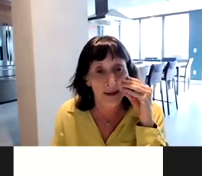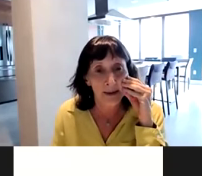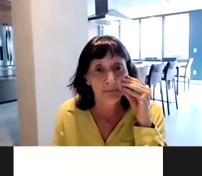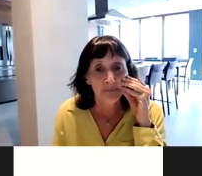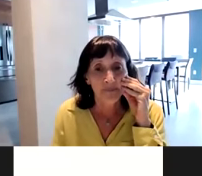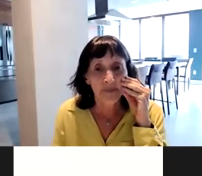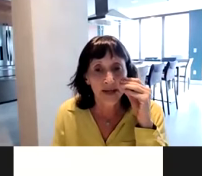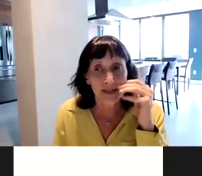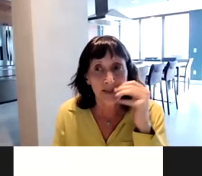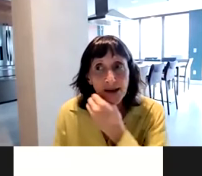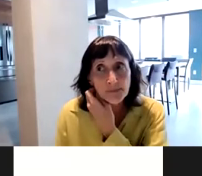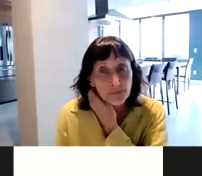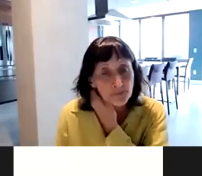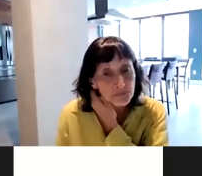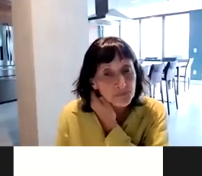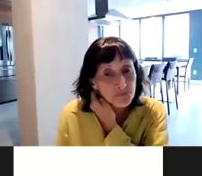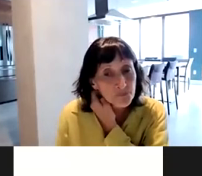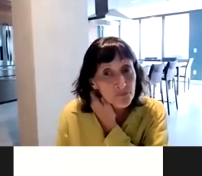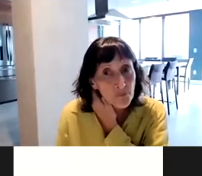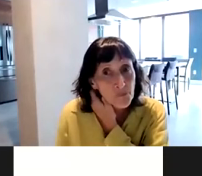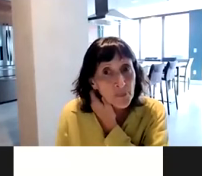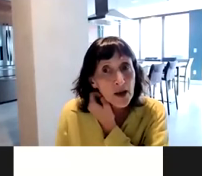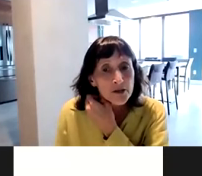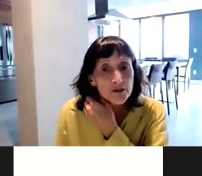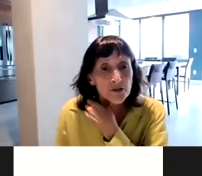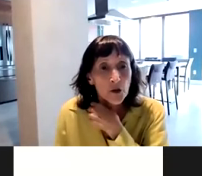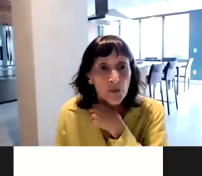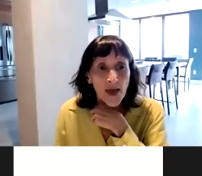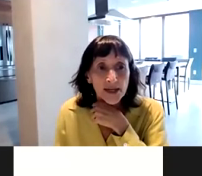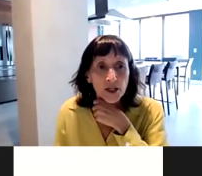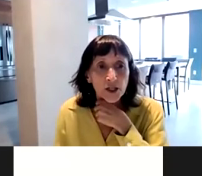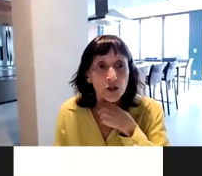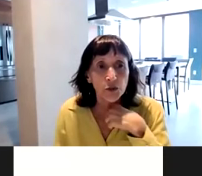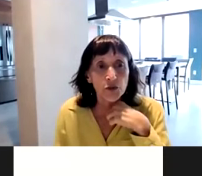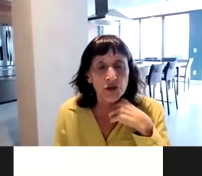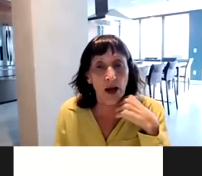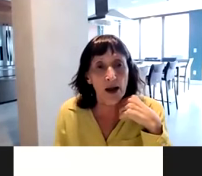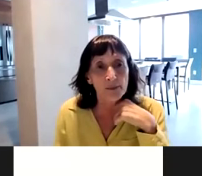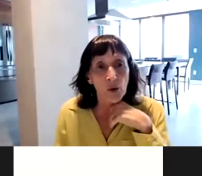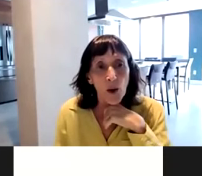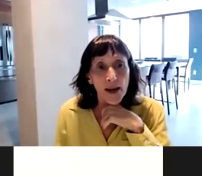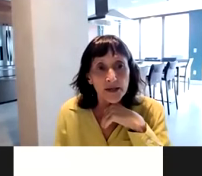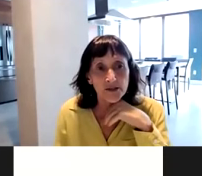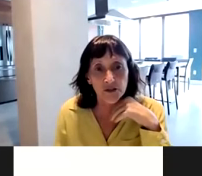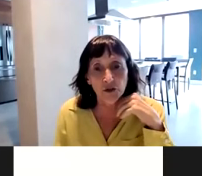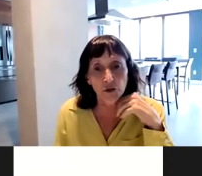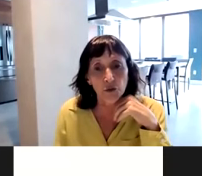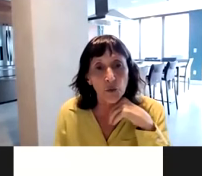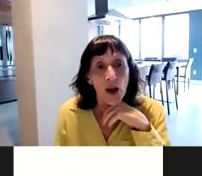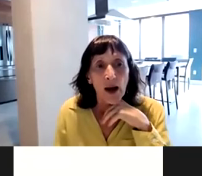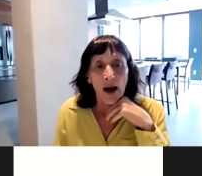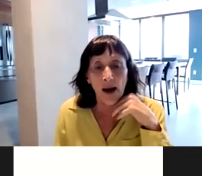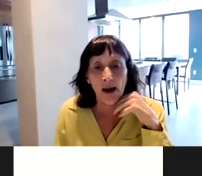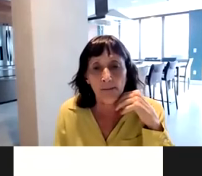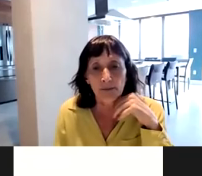virtually. Next slide. So that includes ways to